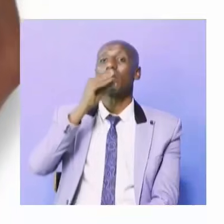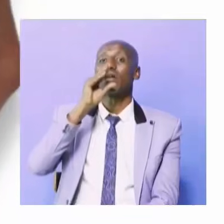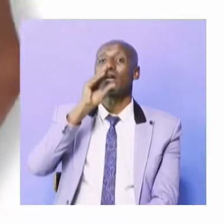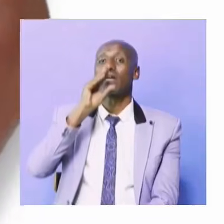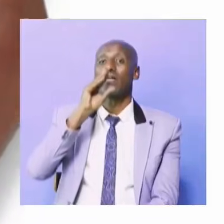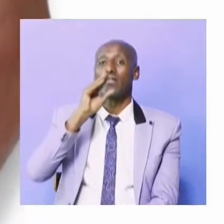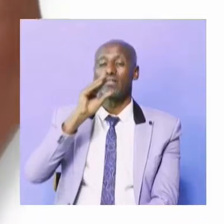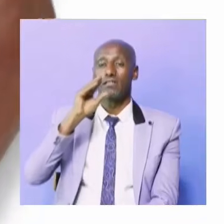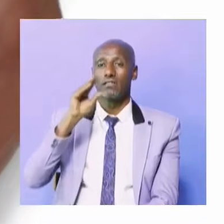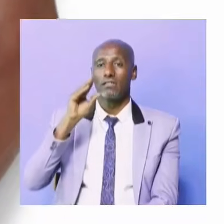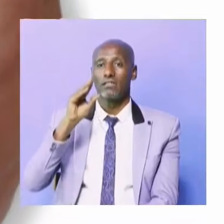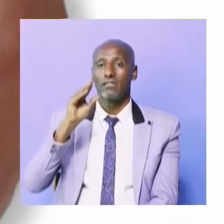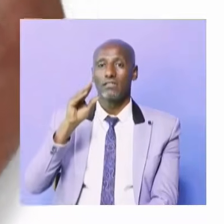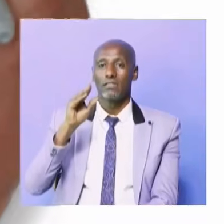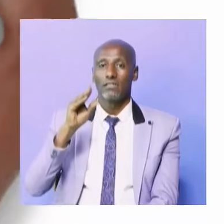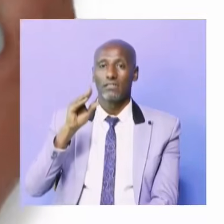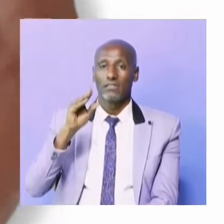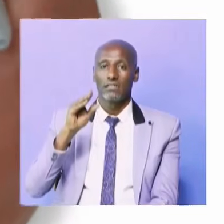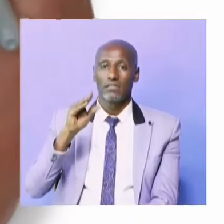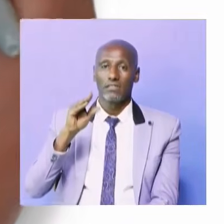okay, soda.